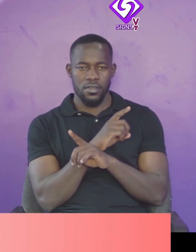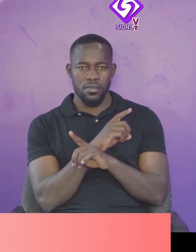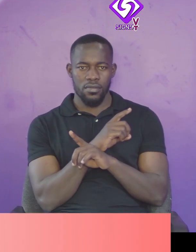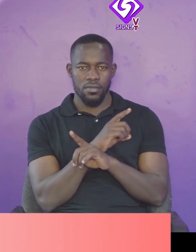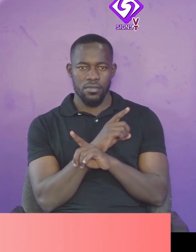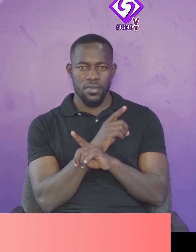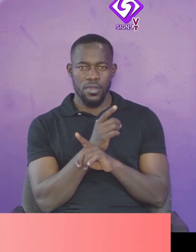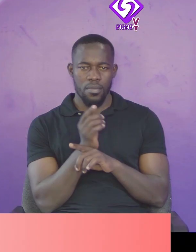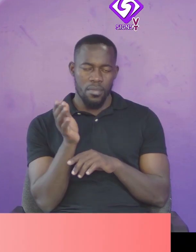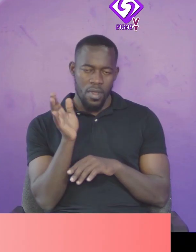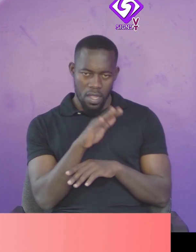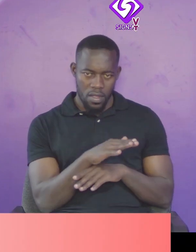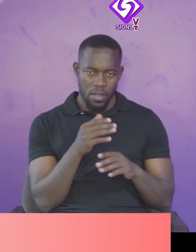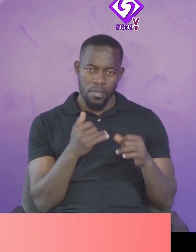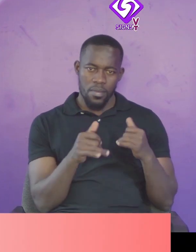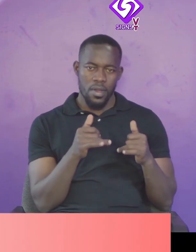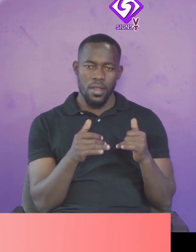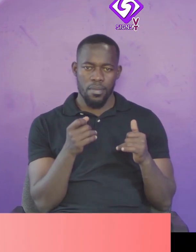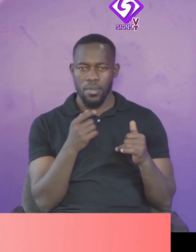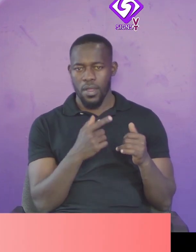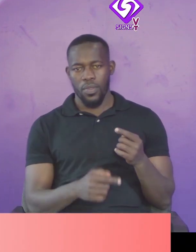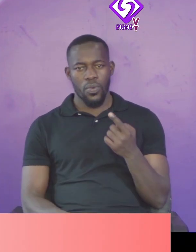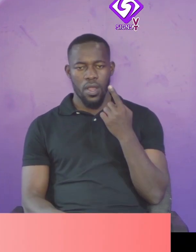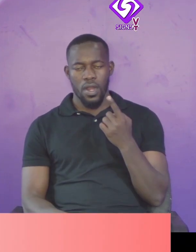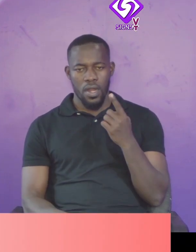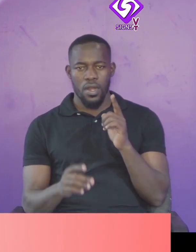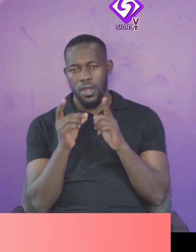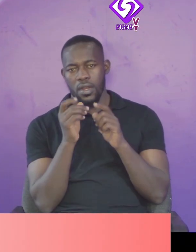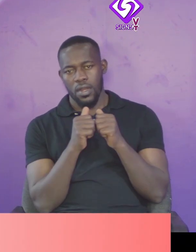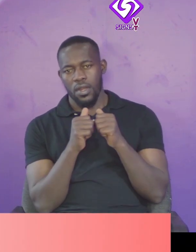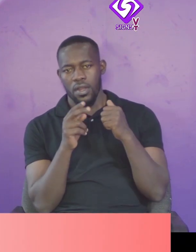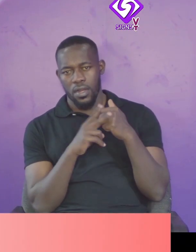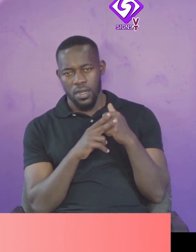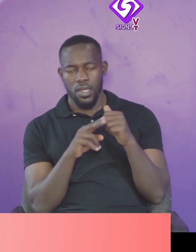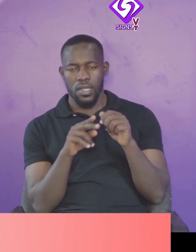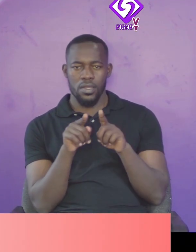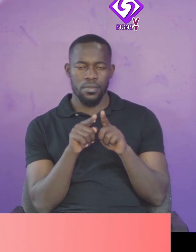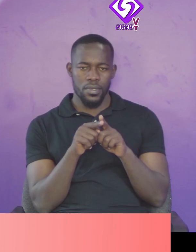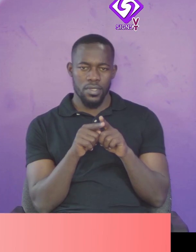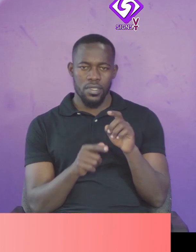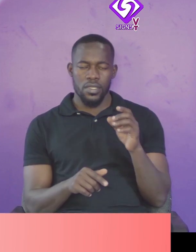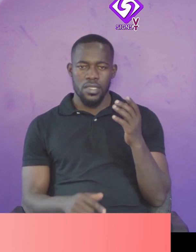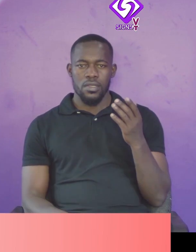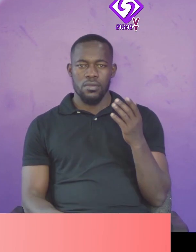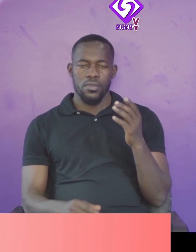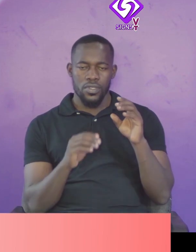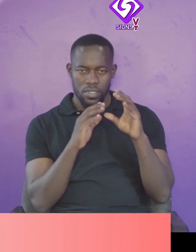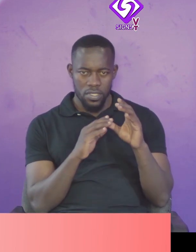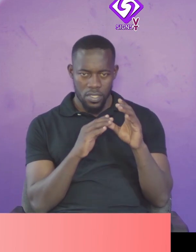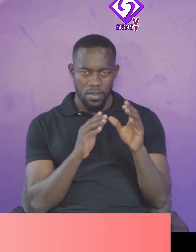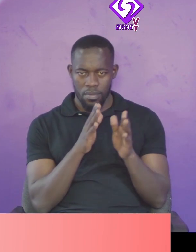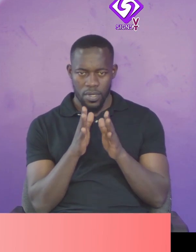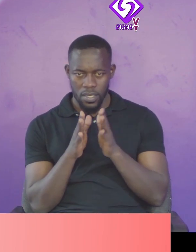be back on the ground on January 17th. And Chelsea are planning to loan him to the sister club, that is